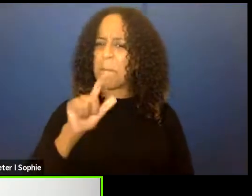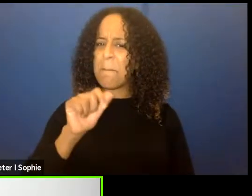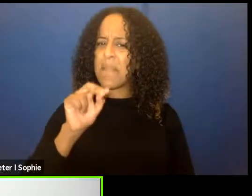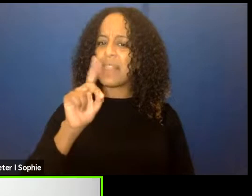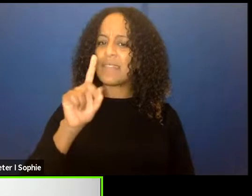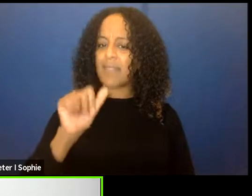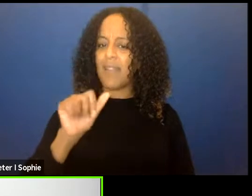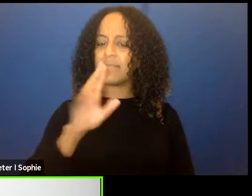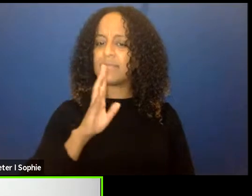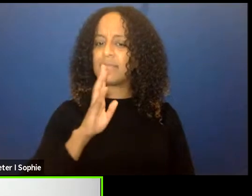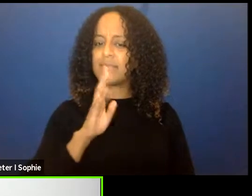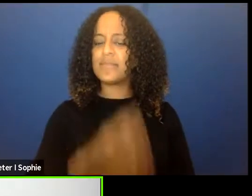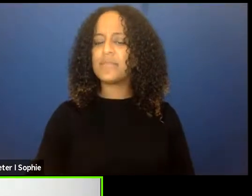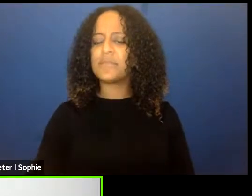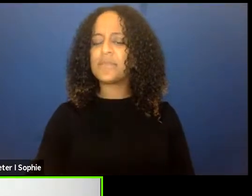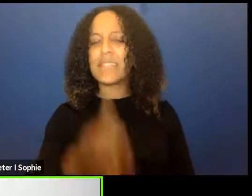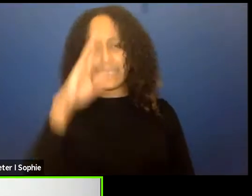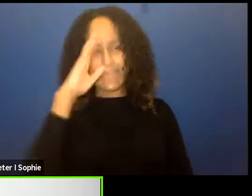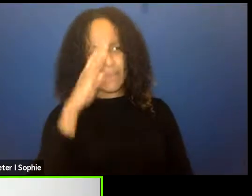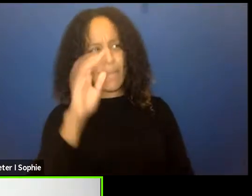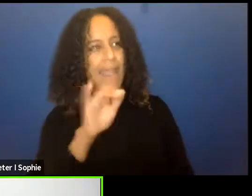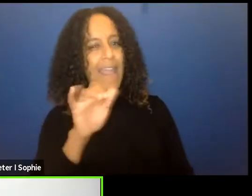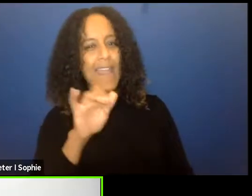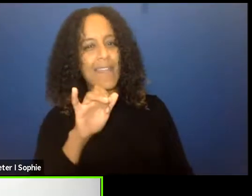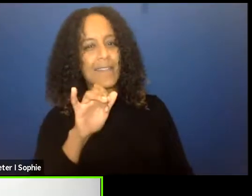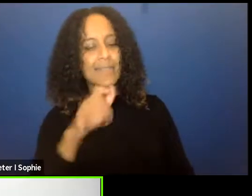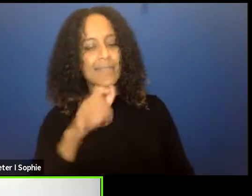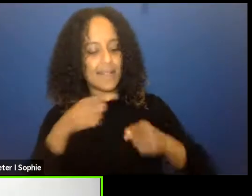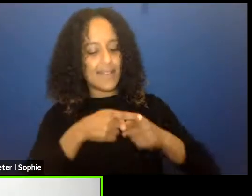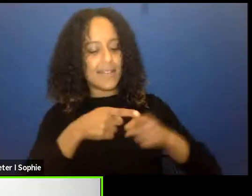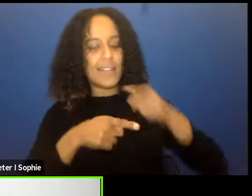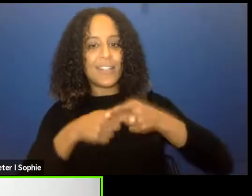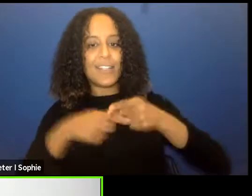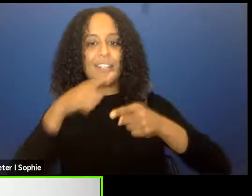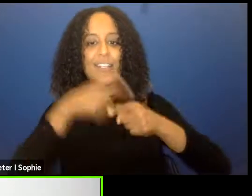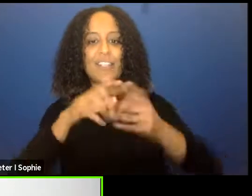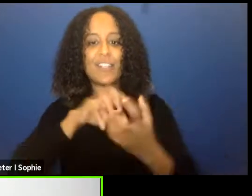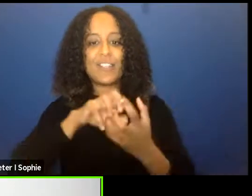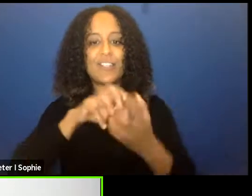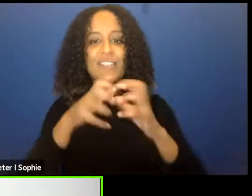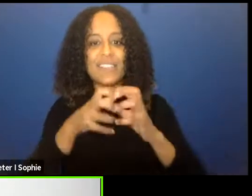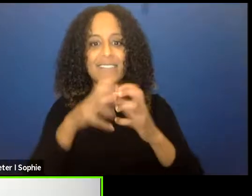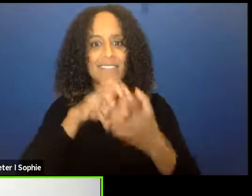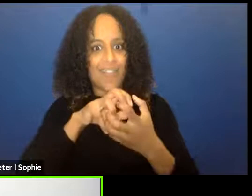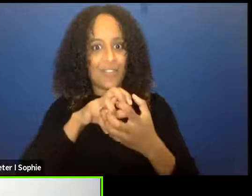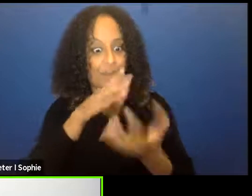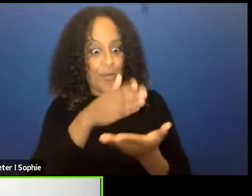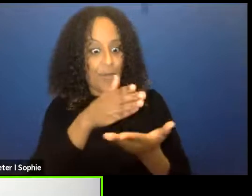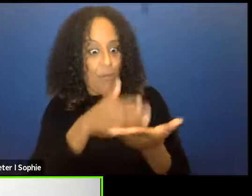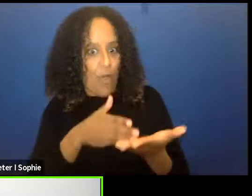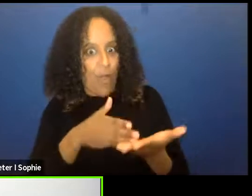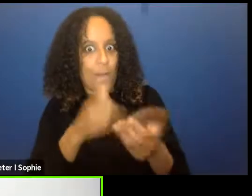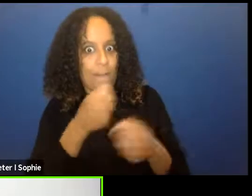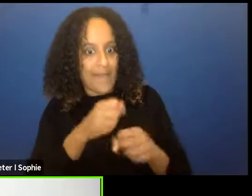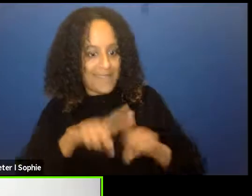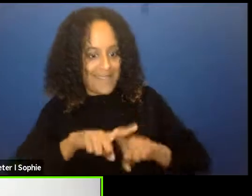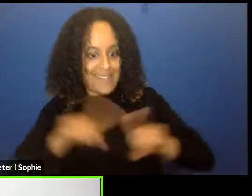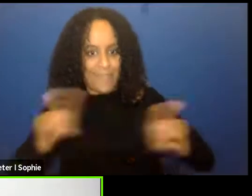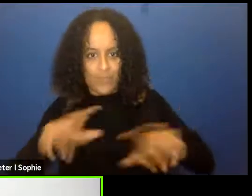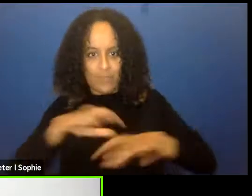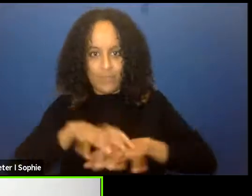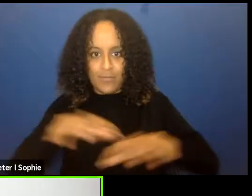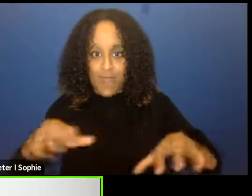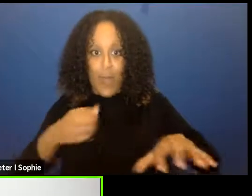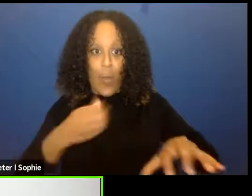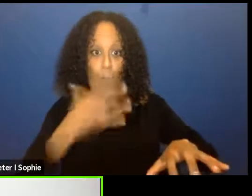And it seems like it's the intersectional piece of it makes a difference too, because I feel that to a certain degree as a white woman